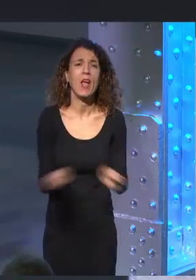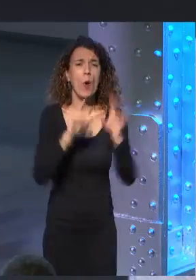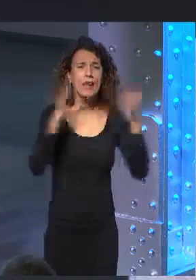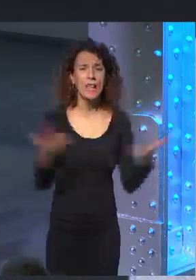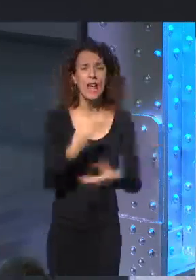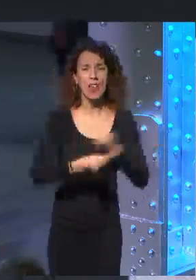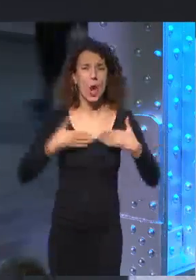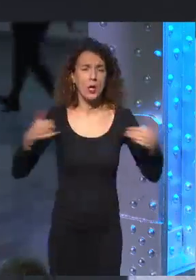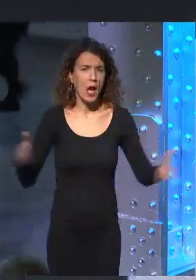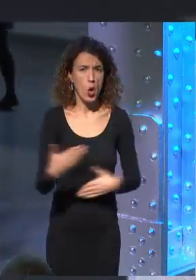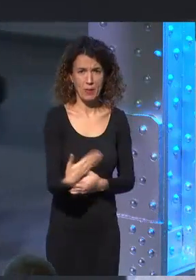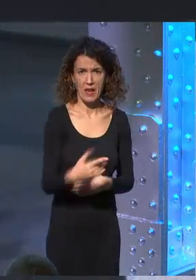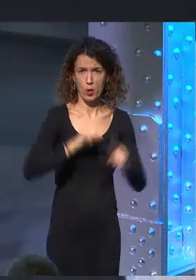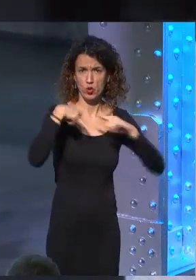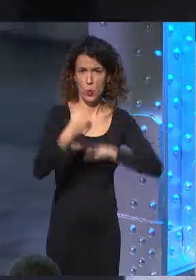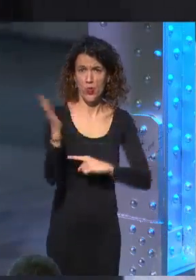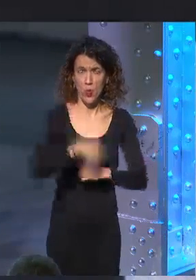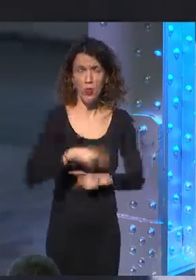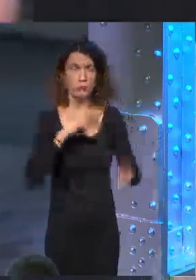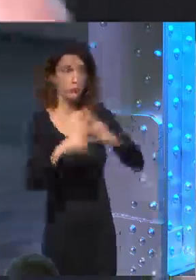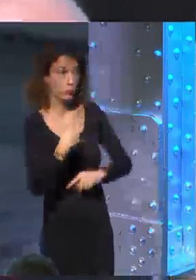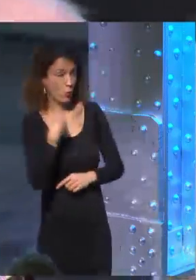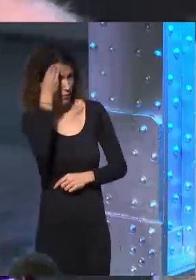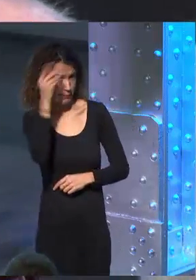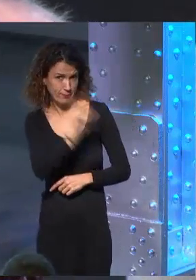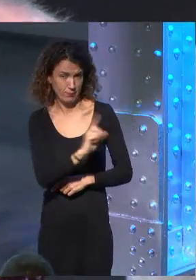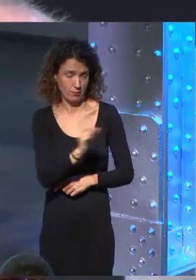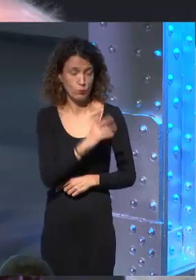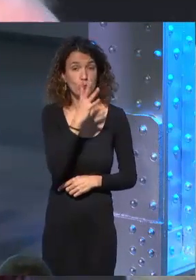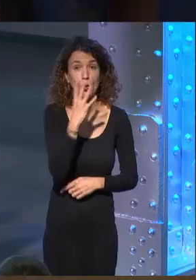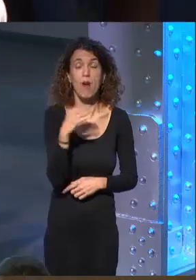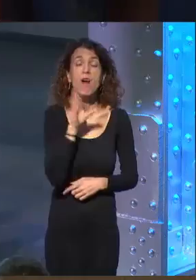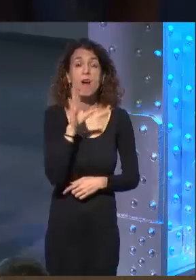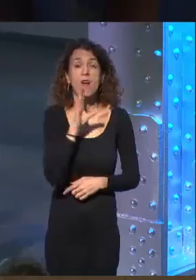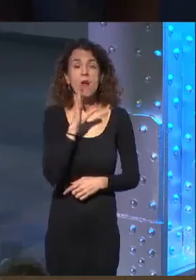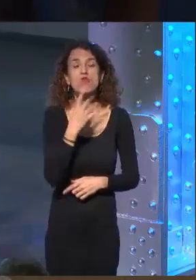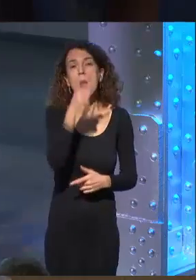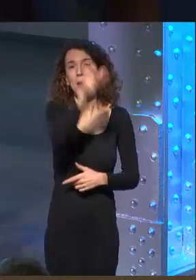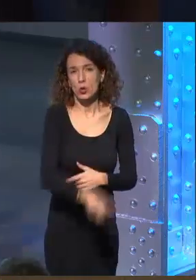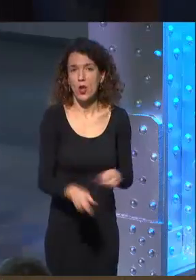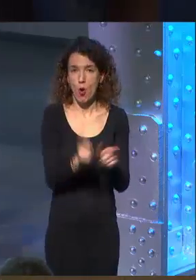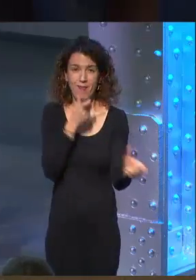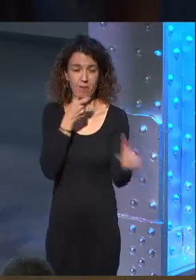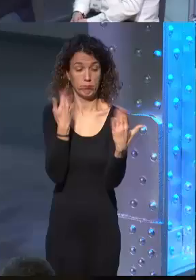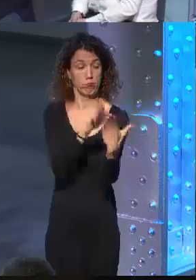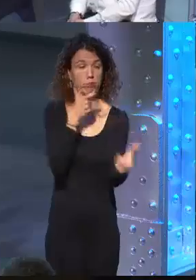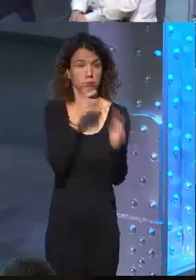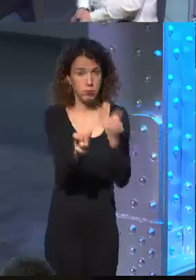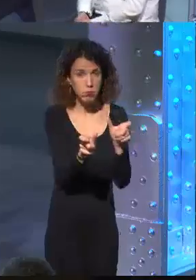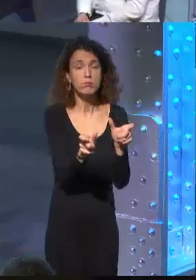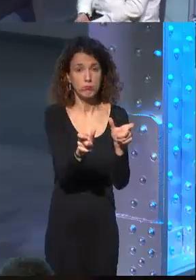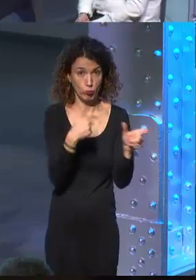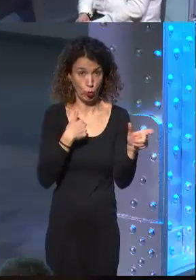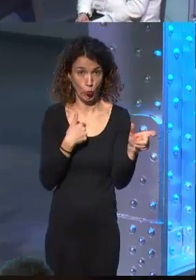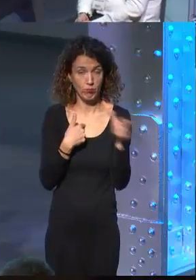it's common with the people of your age? Or maybe they say, well, nothing, I mean, it's okay, nothing matters,